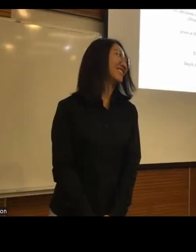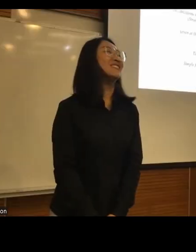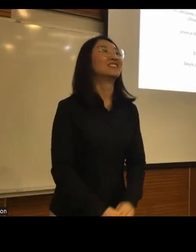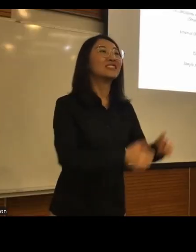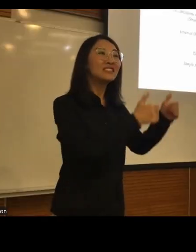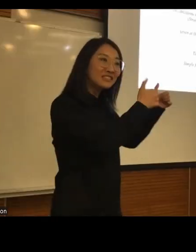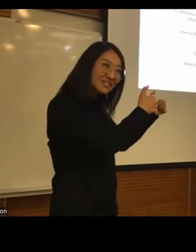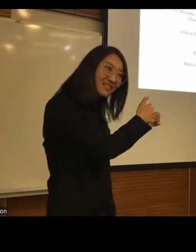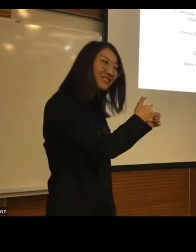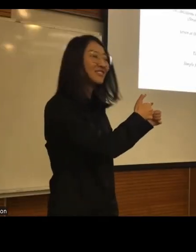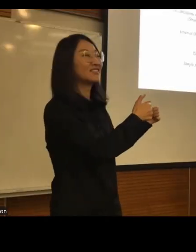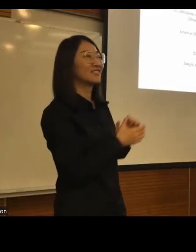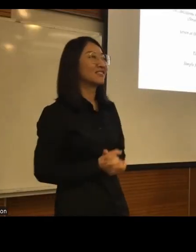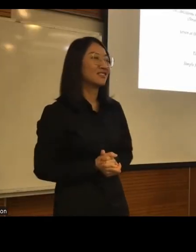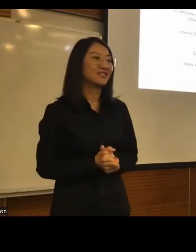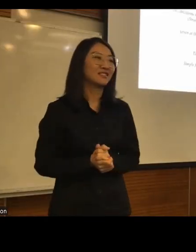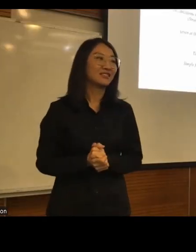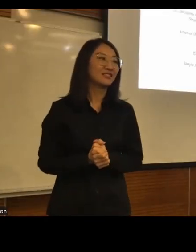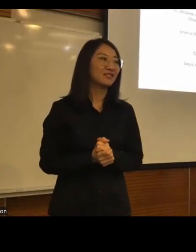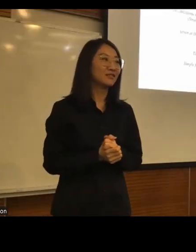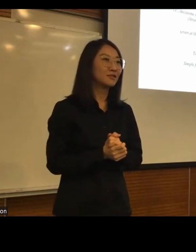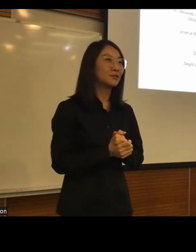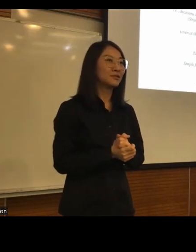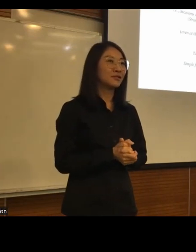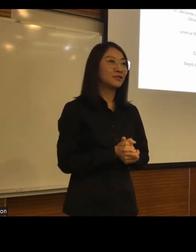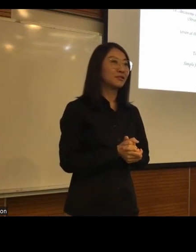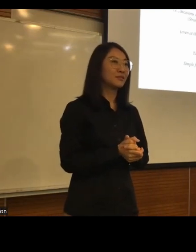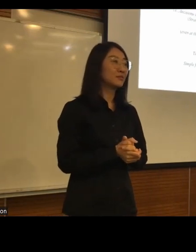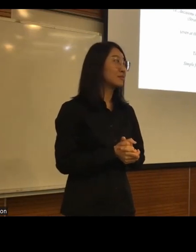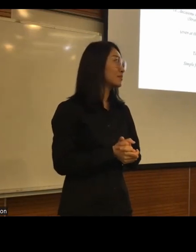Thank you very much, Professor Gile, and a lot of